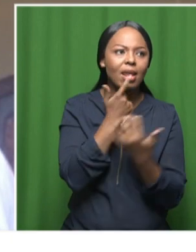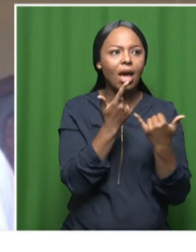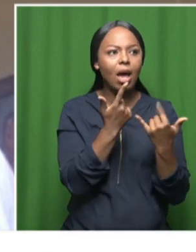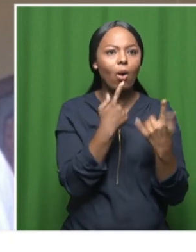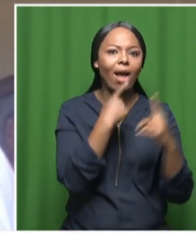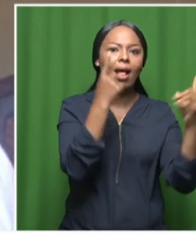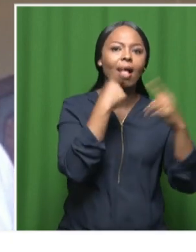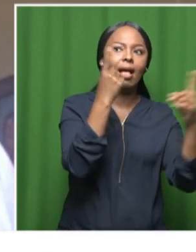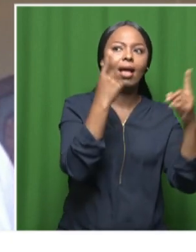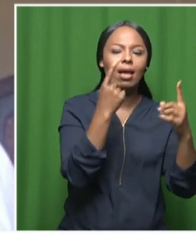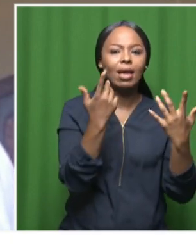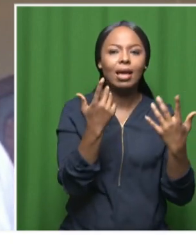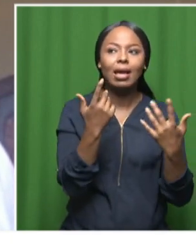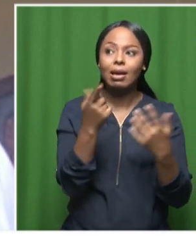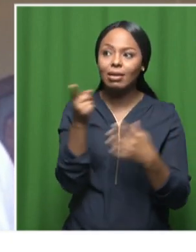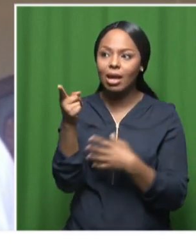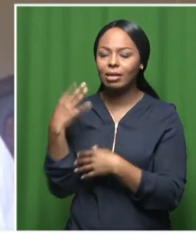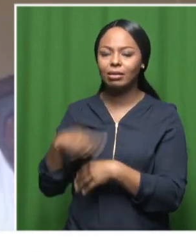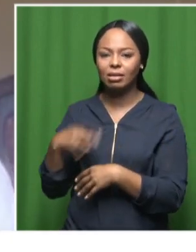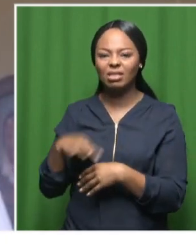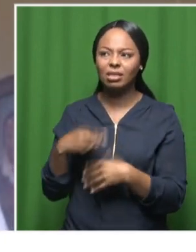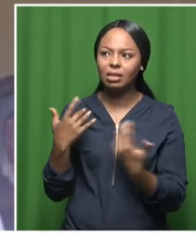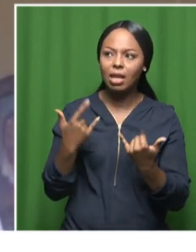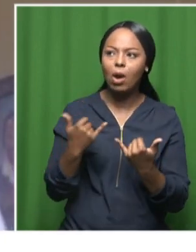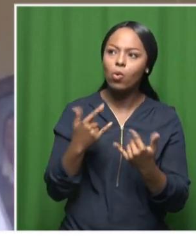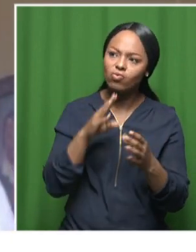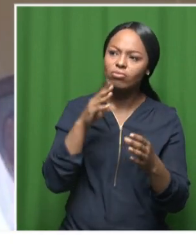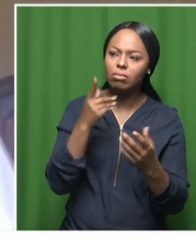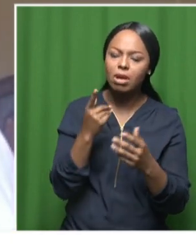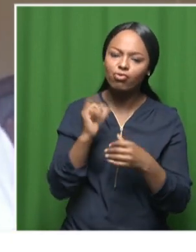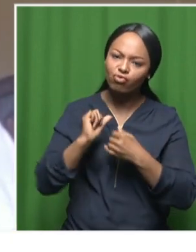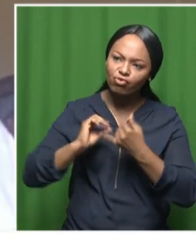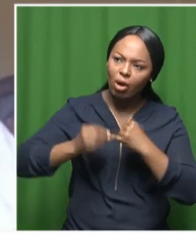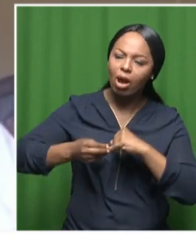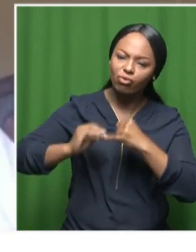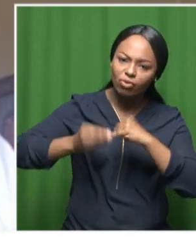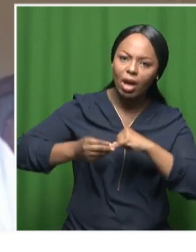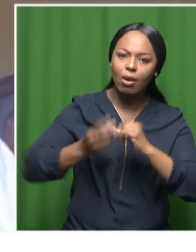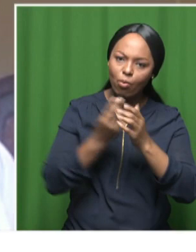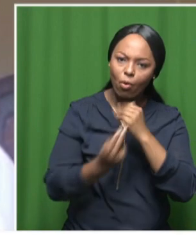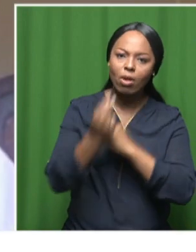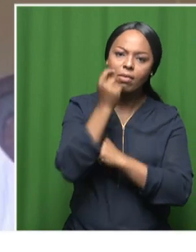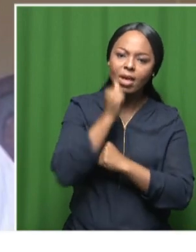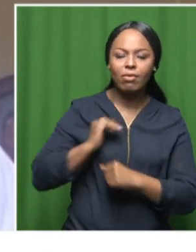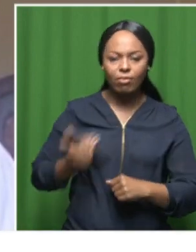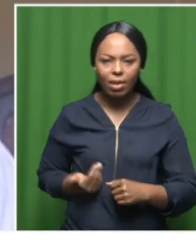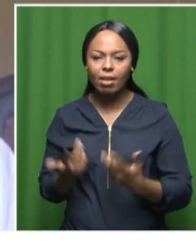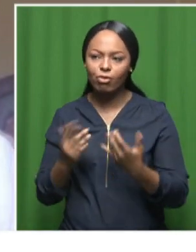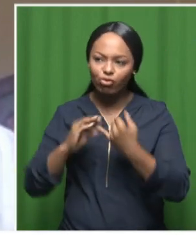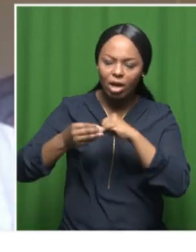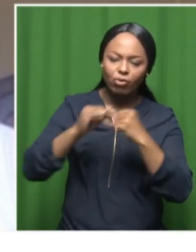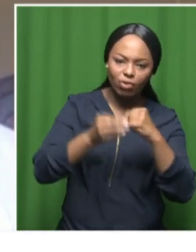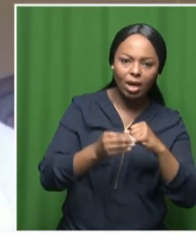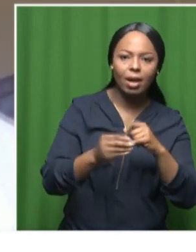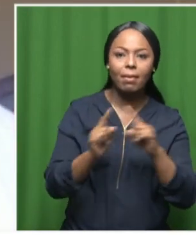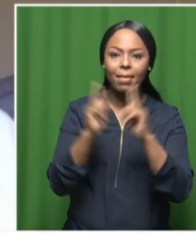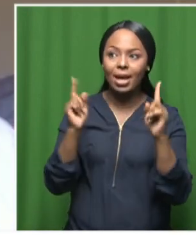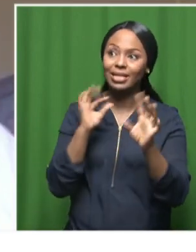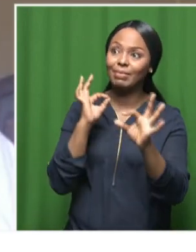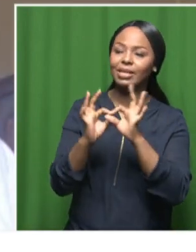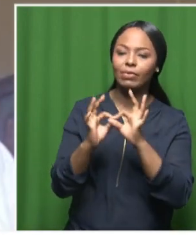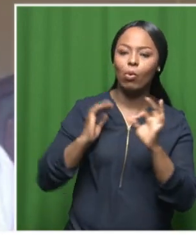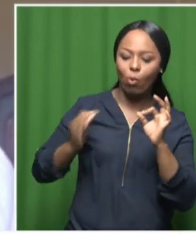release, but they are coming alive on various stages, and that goes for both male and female. But as you talk about the women, I also